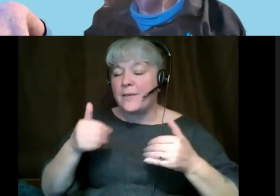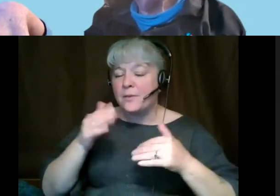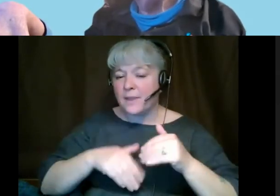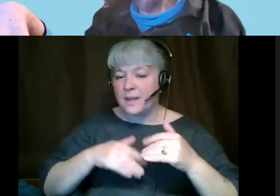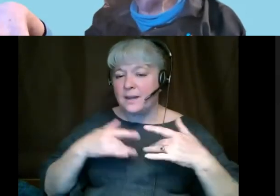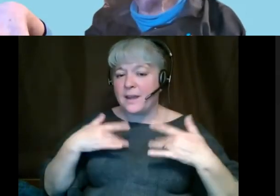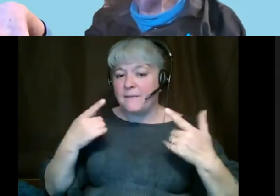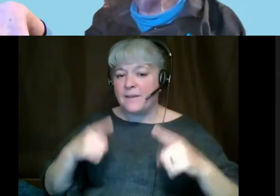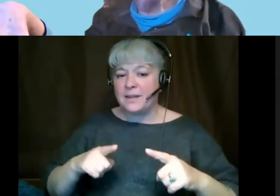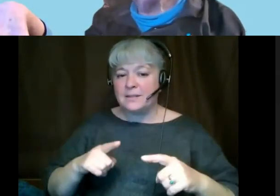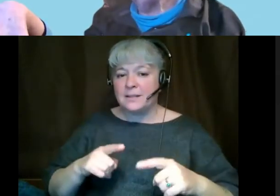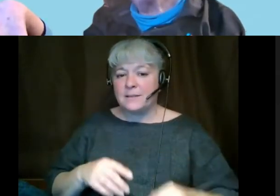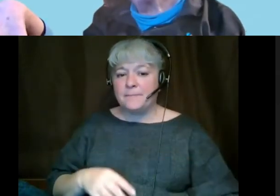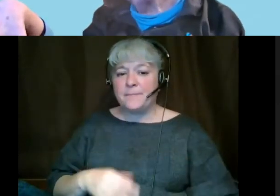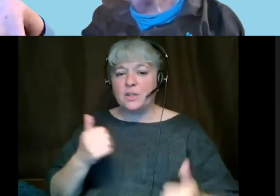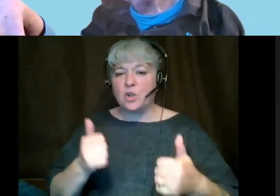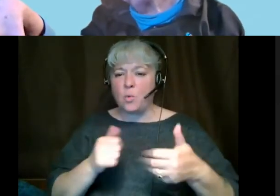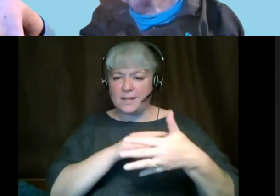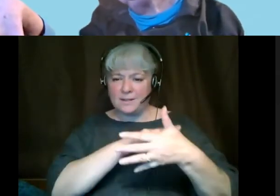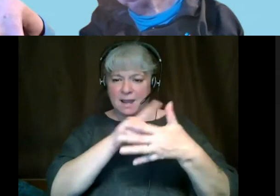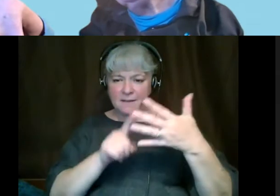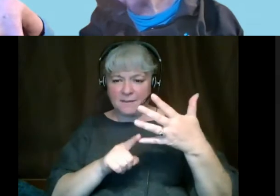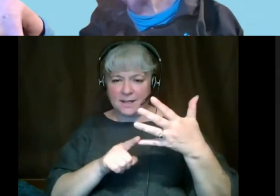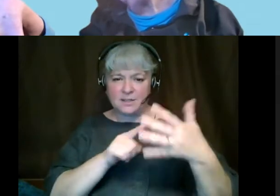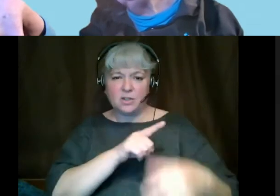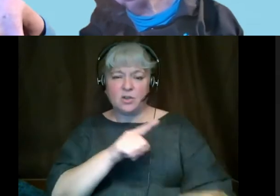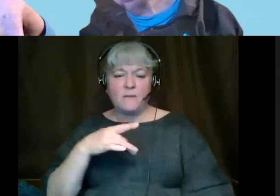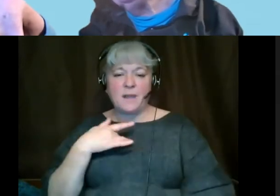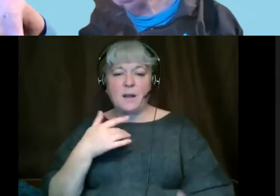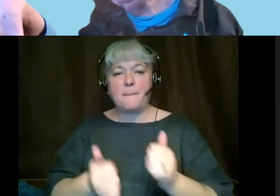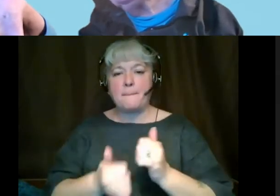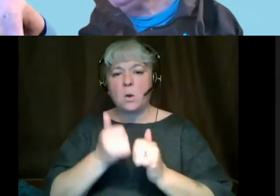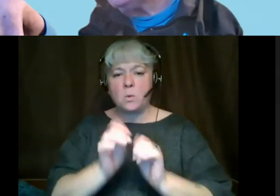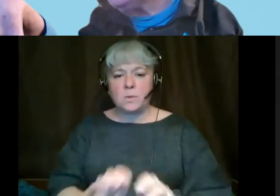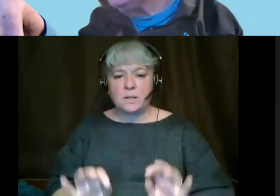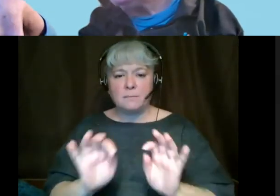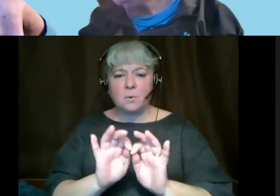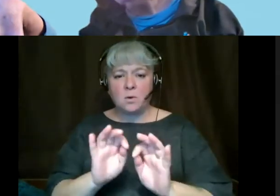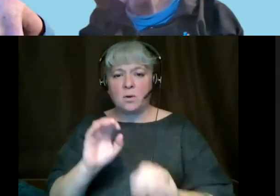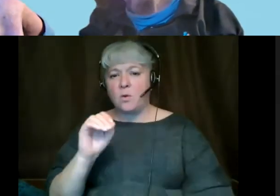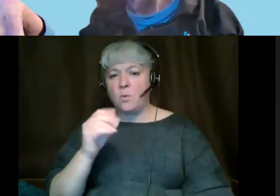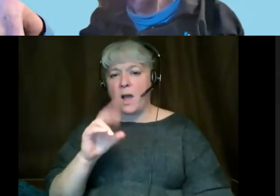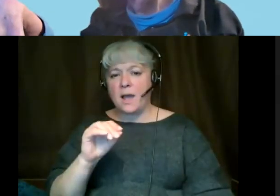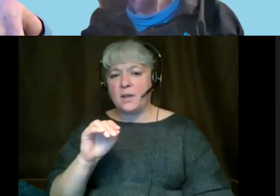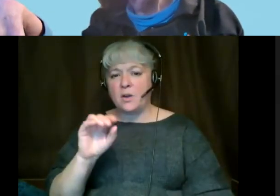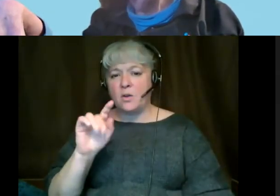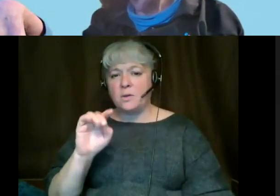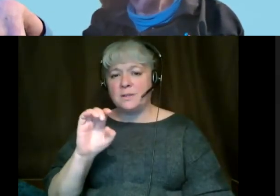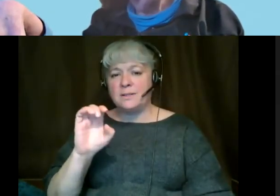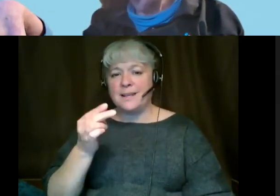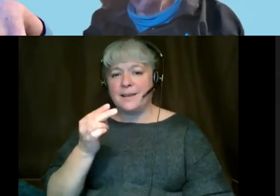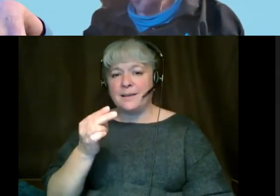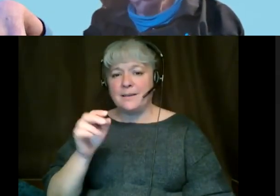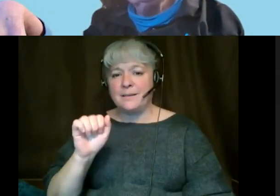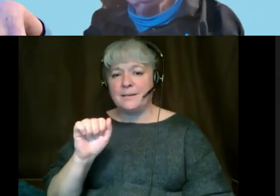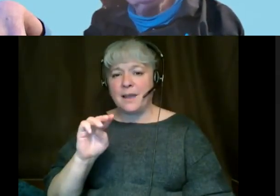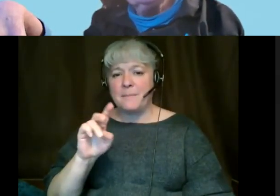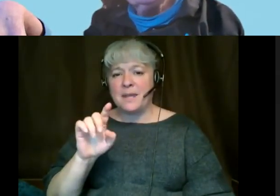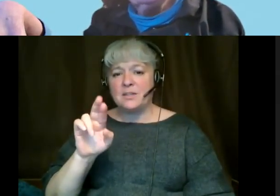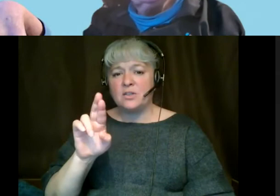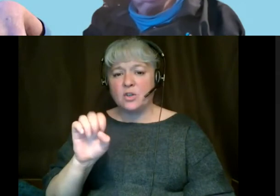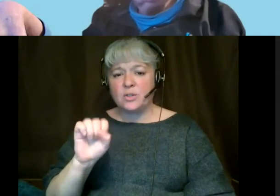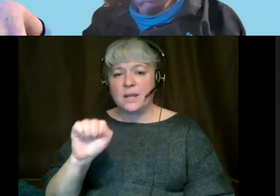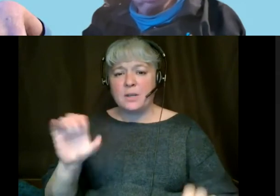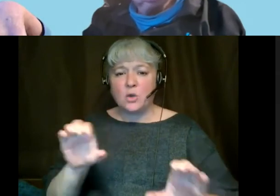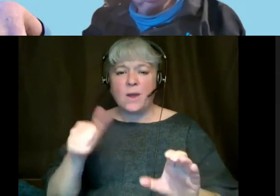So which of these things do you feel like would be the most important thing Ohio Tech Ambassadors could be doing outside of events like this one?